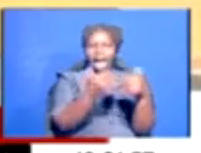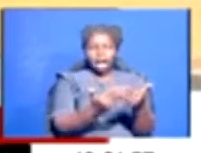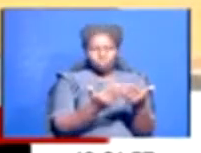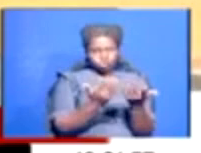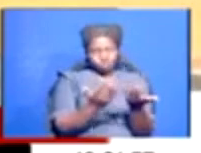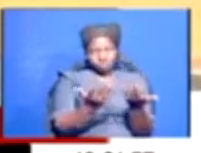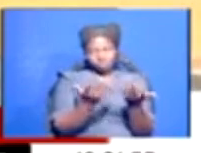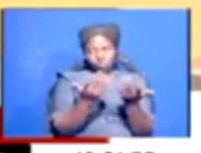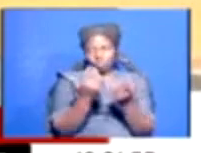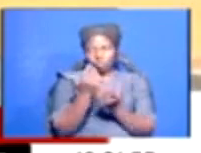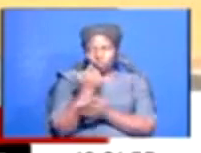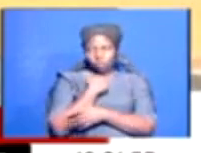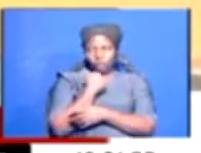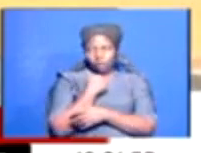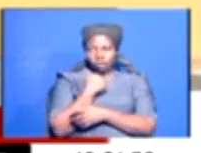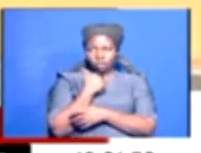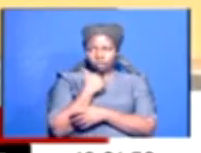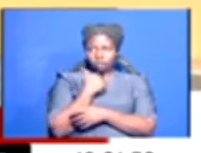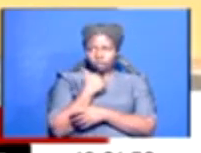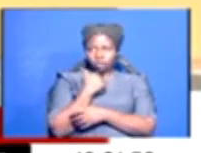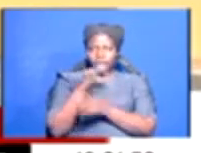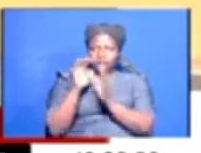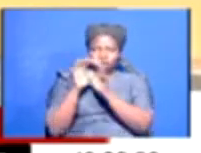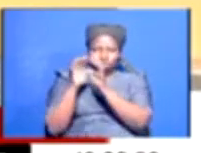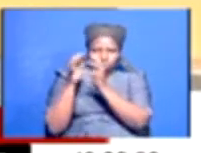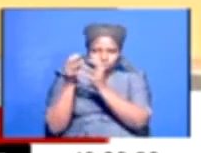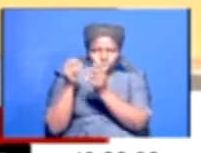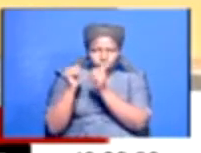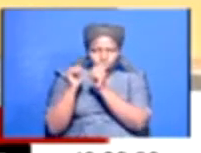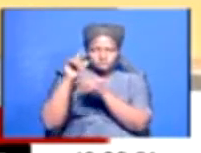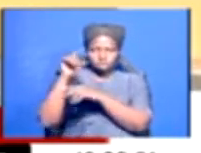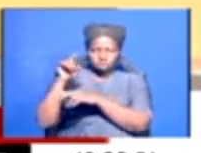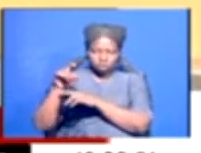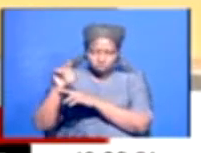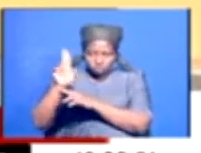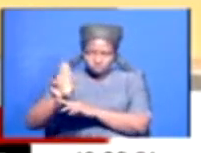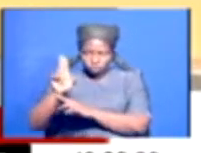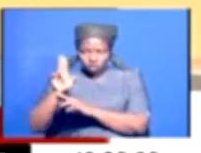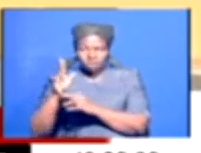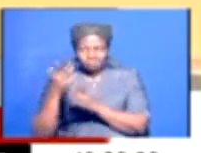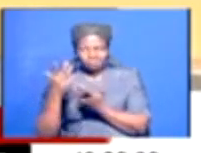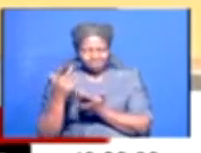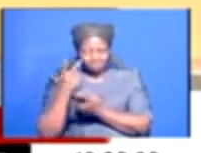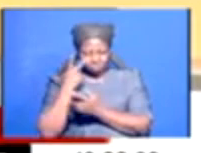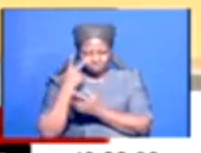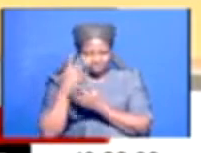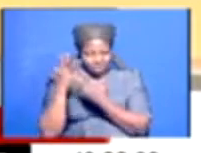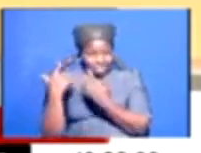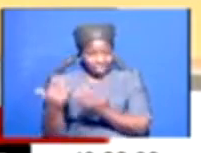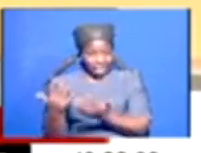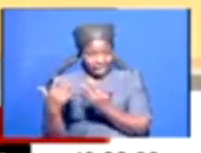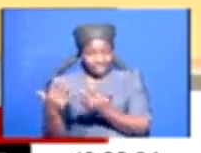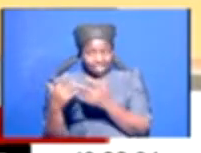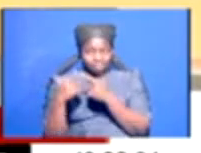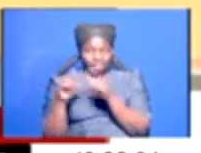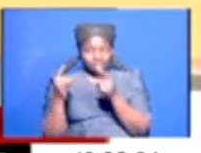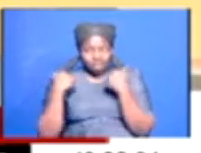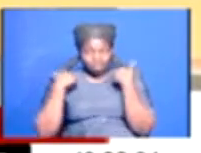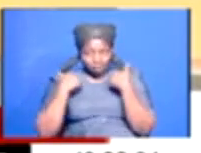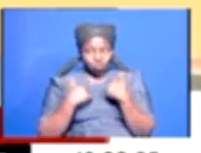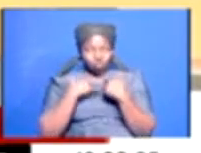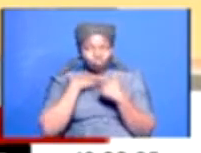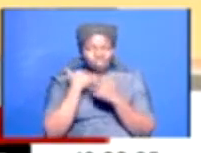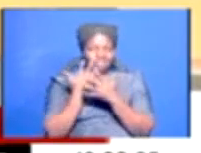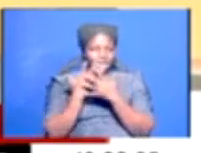soft stone to carve it, even though it was somehow light, but I wanted something which